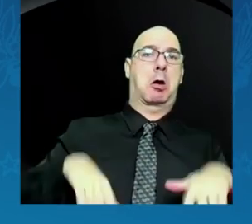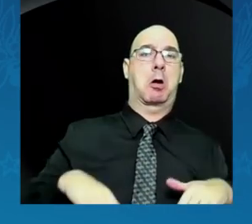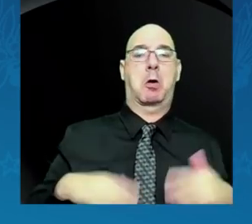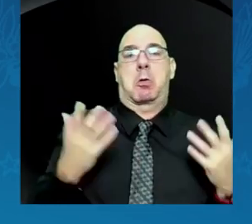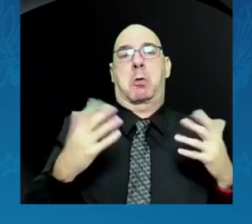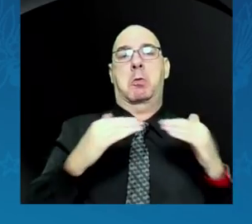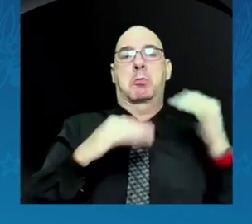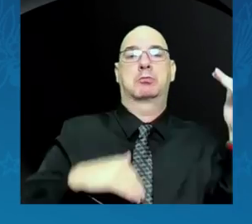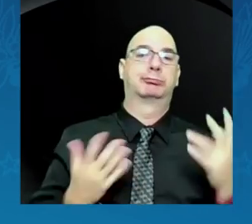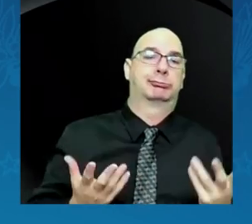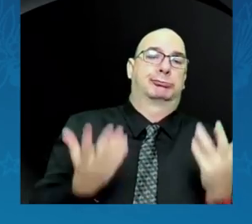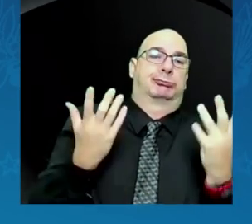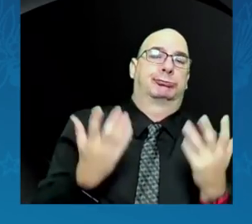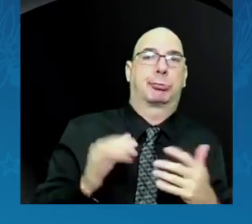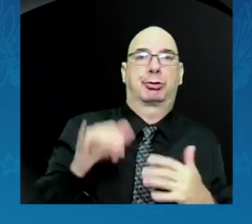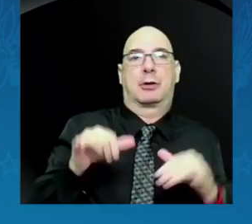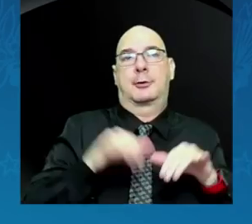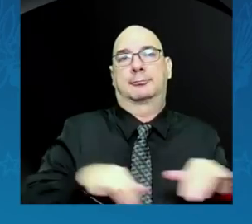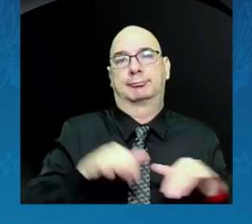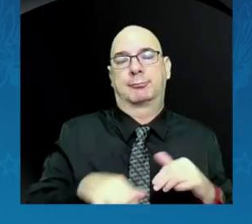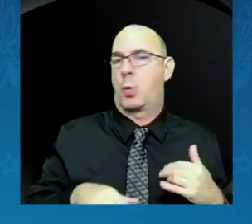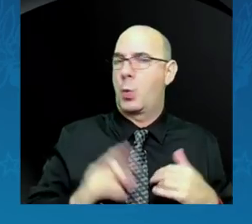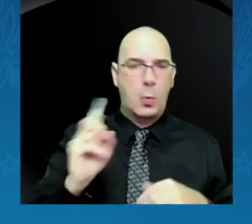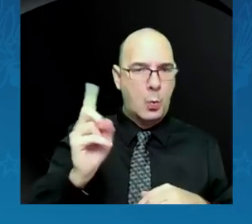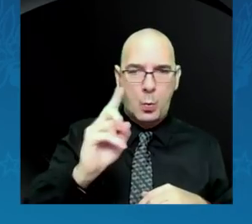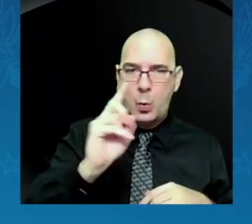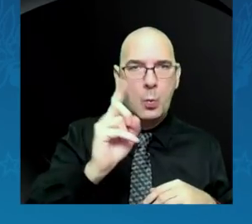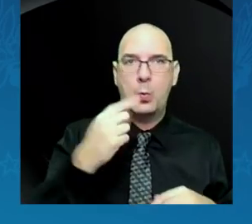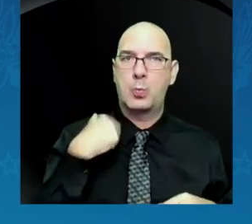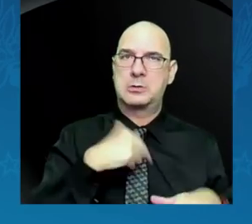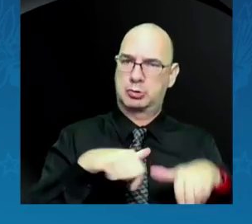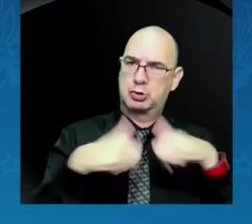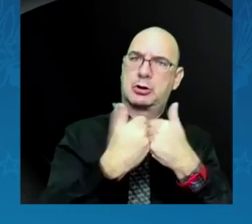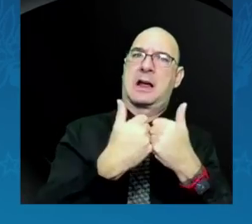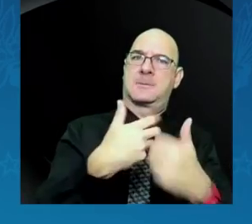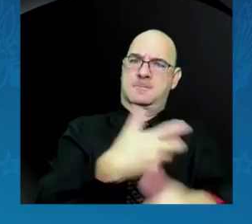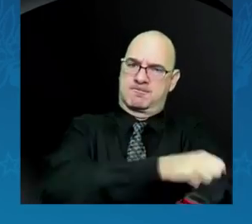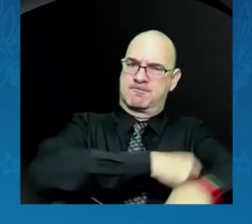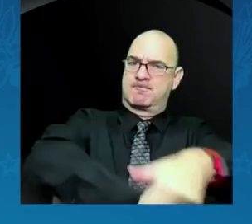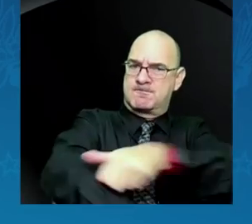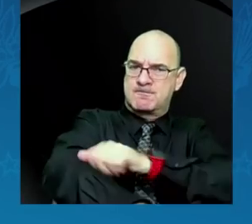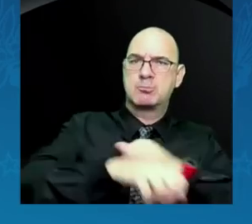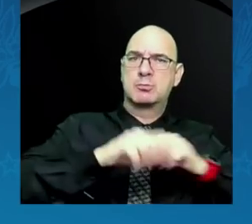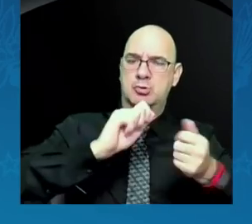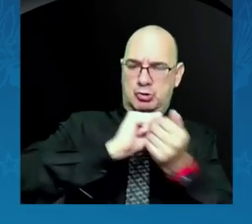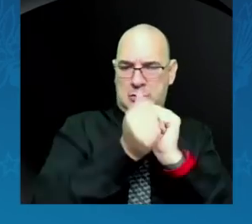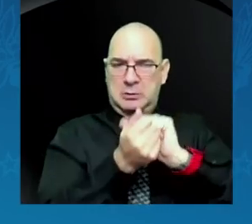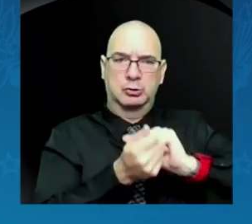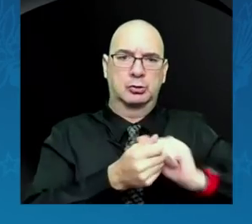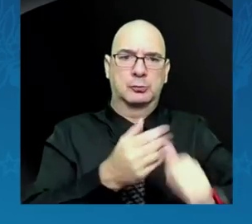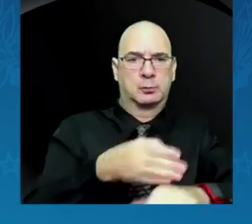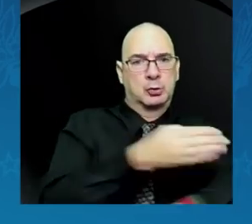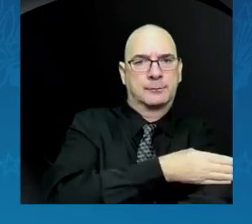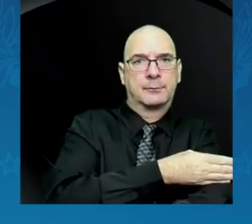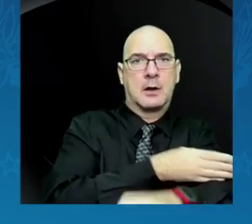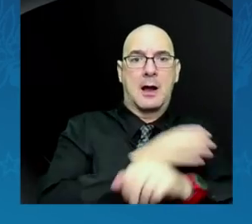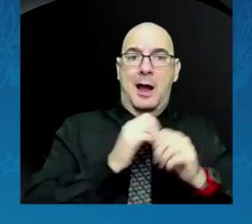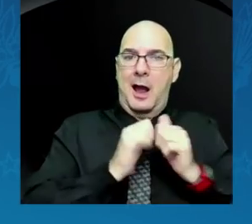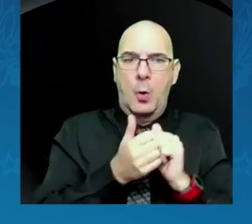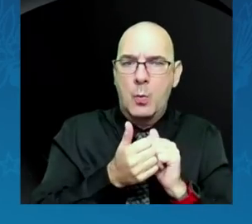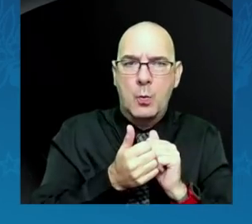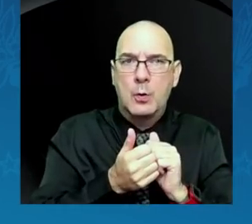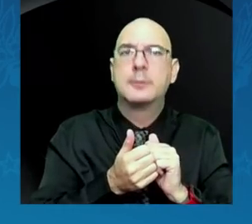to challenge ourselves to do something about it. And the method by which we can do something about it is